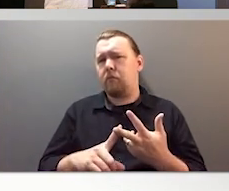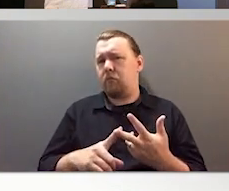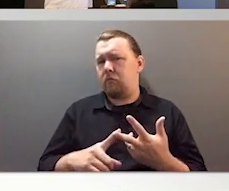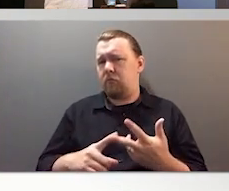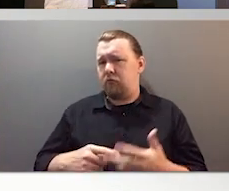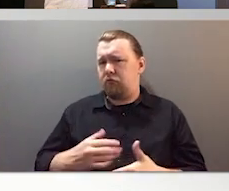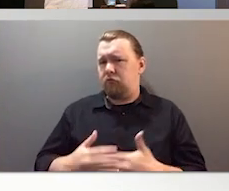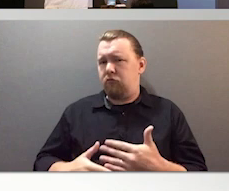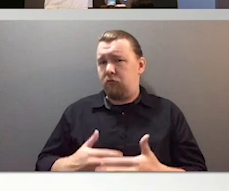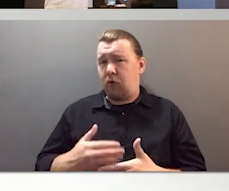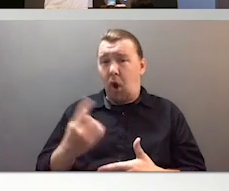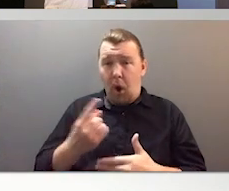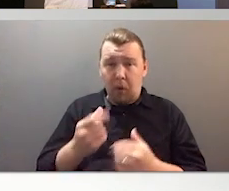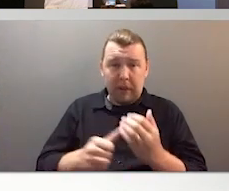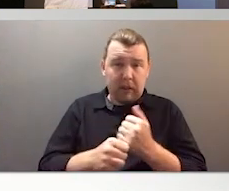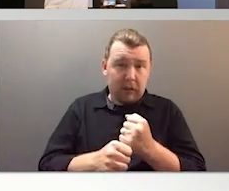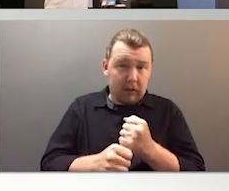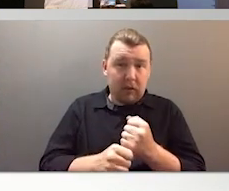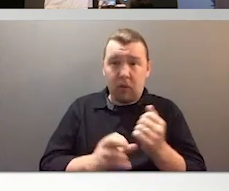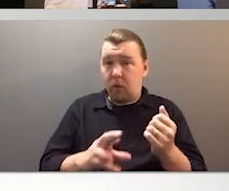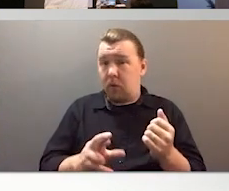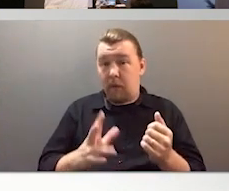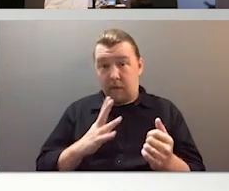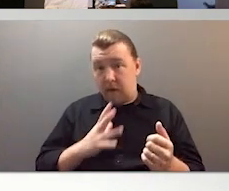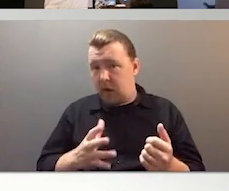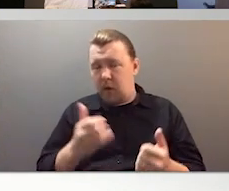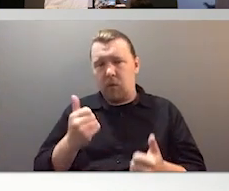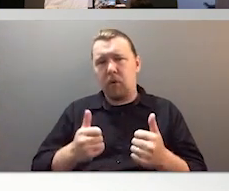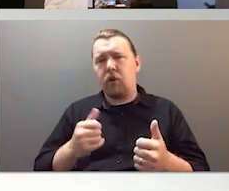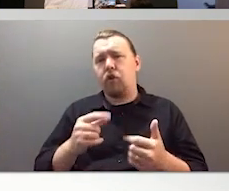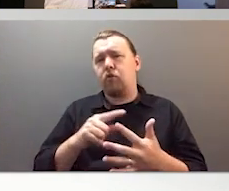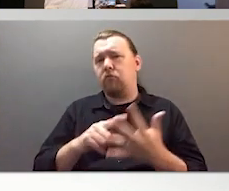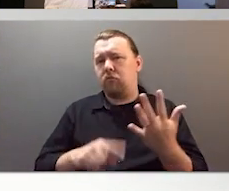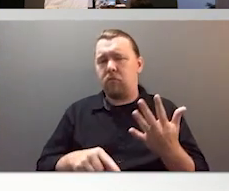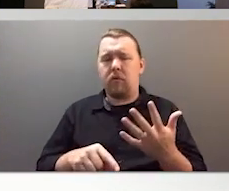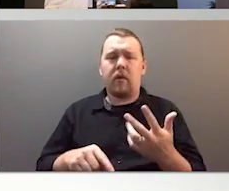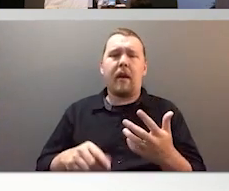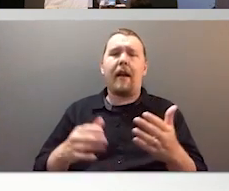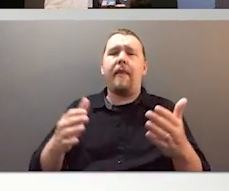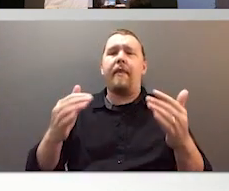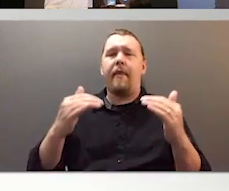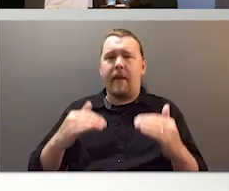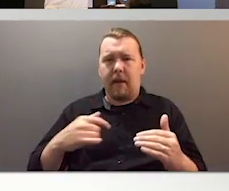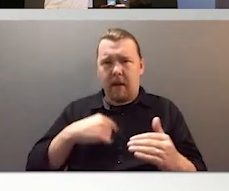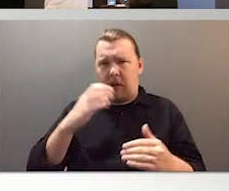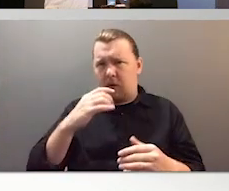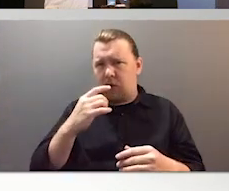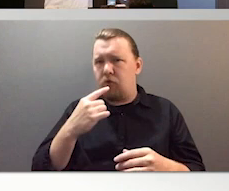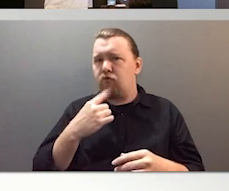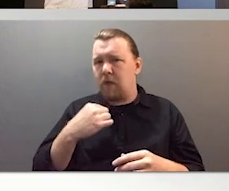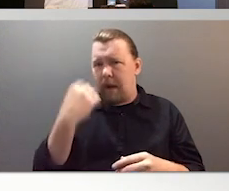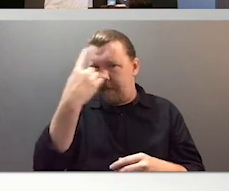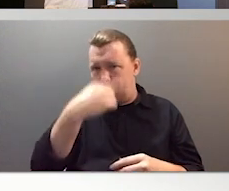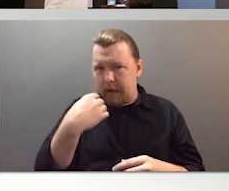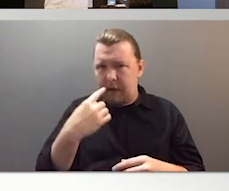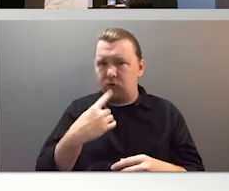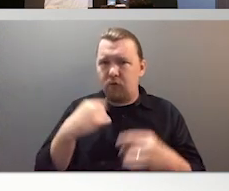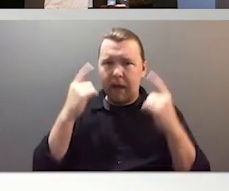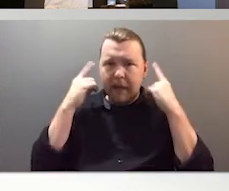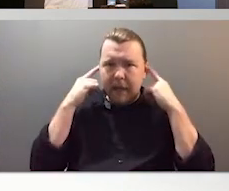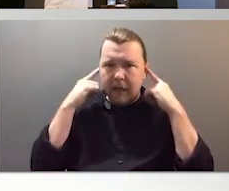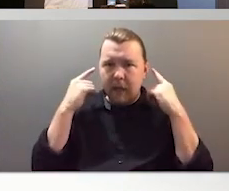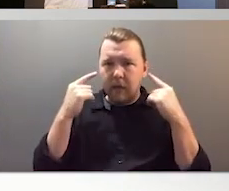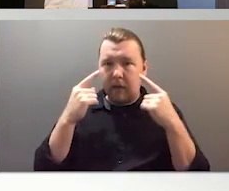red ears, dilated pupils. Are they complaining it's too bright in the room? Am I hearing a lot